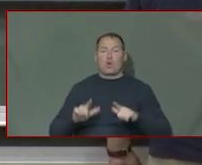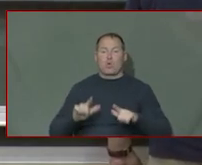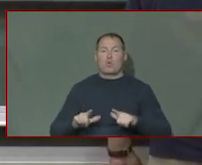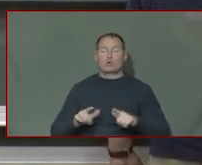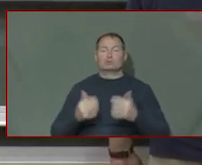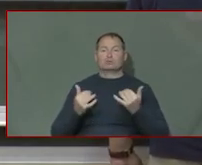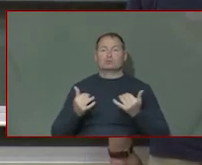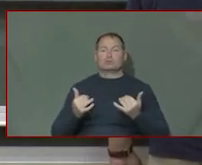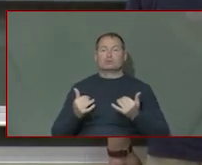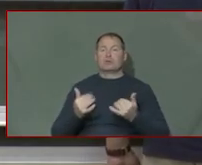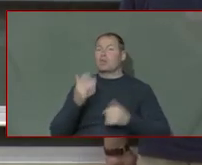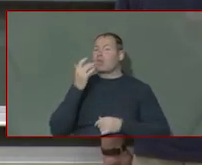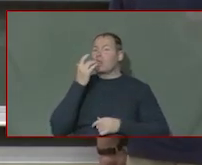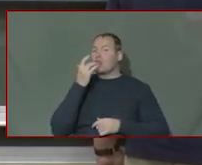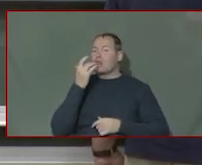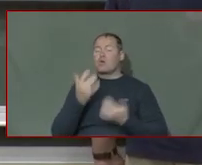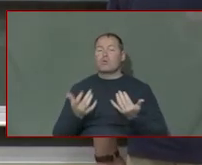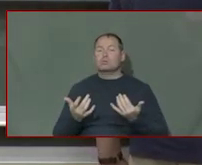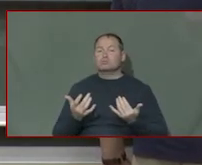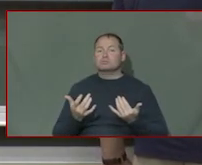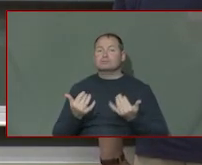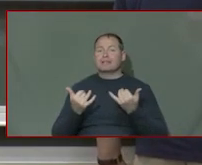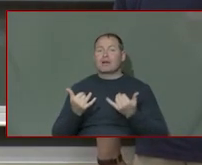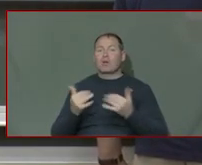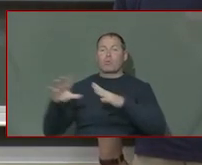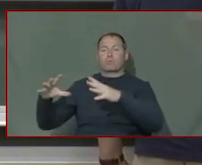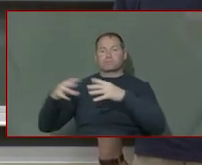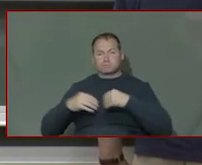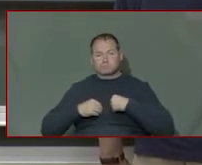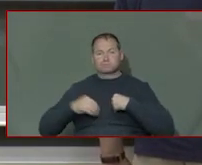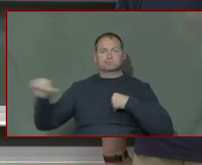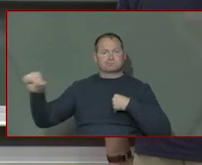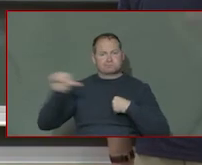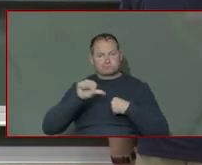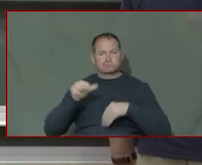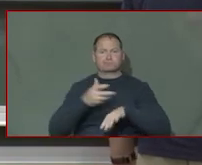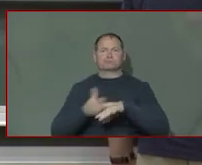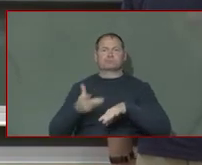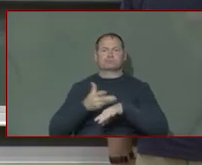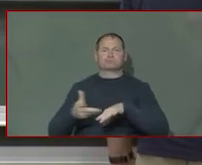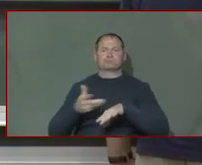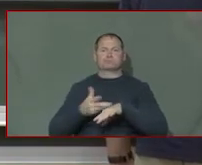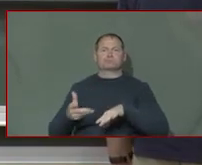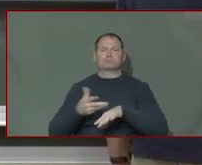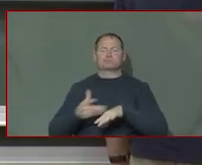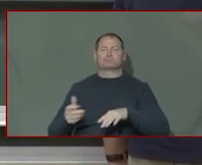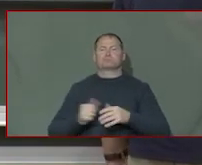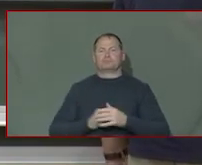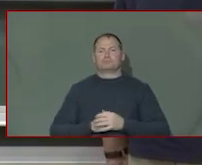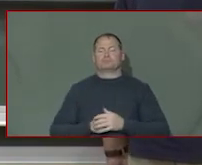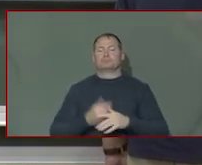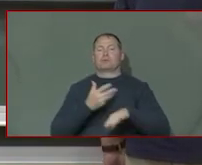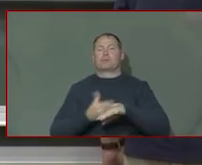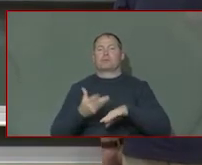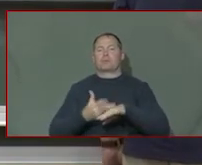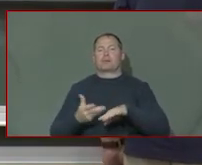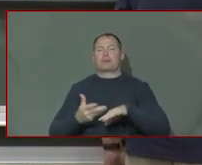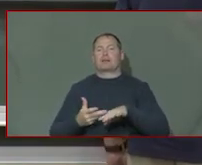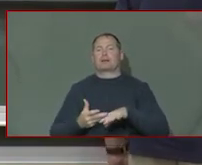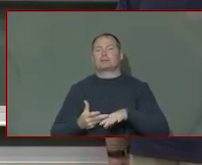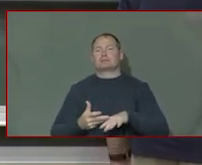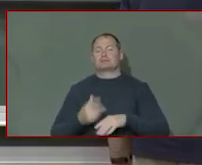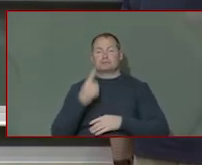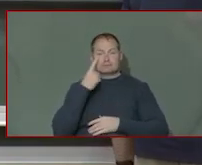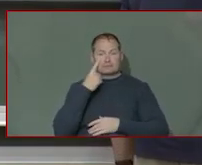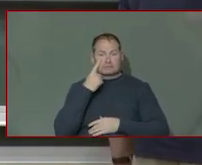word? Back into the, and the blood stays in the body. And the blood flows here. Look where I drew the